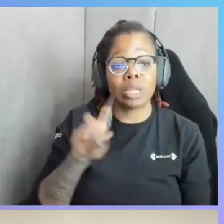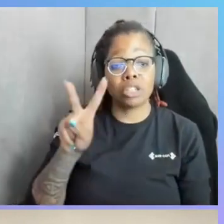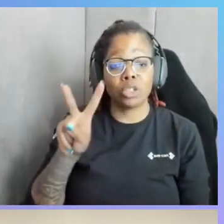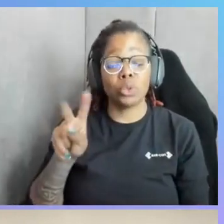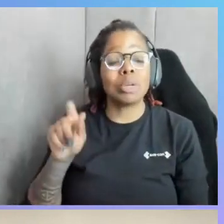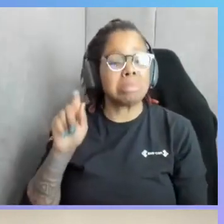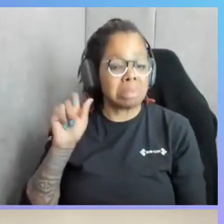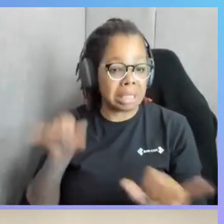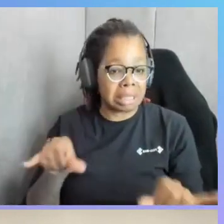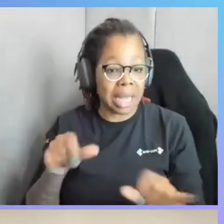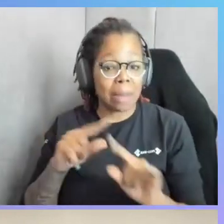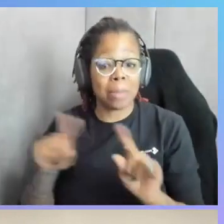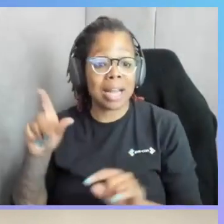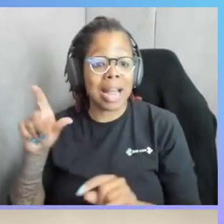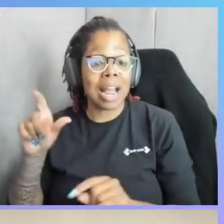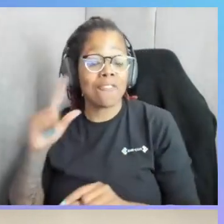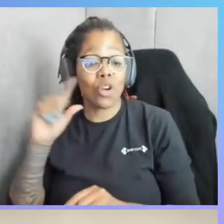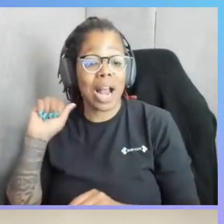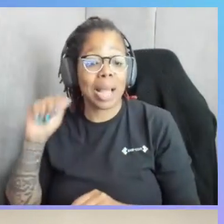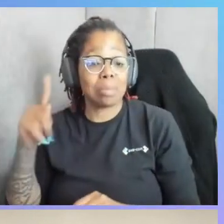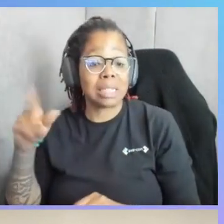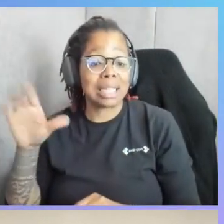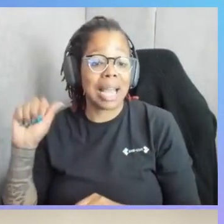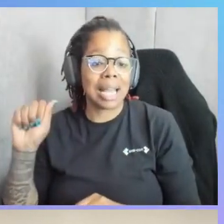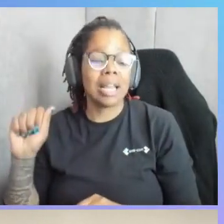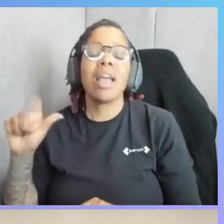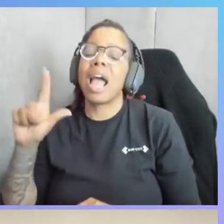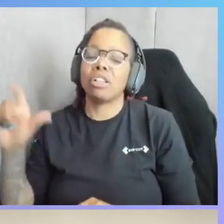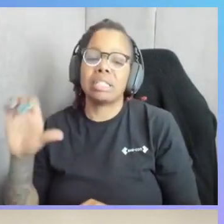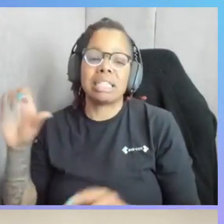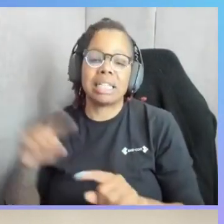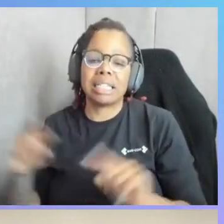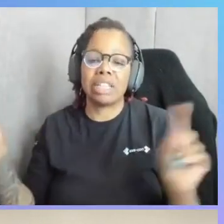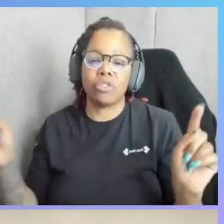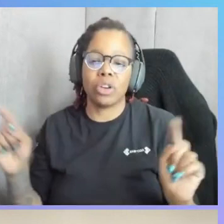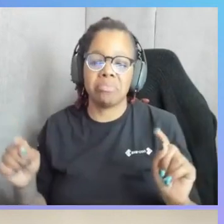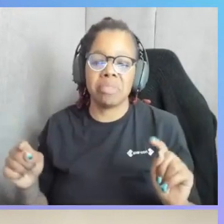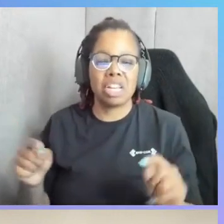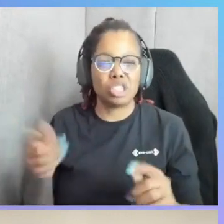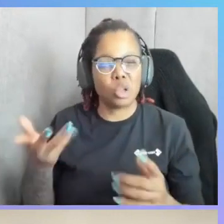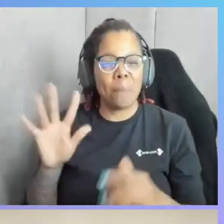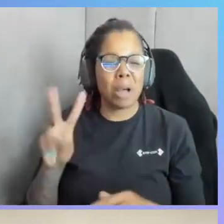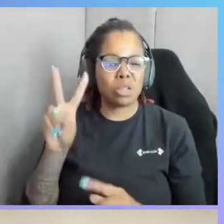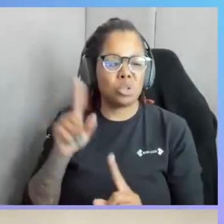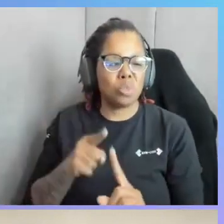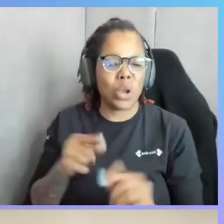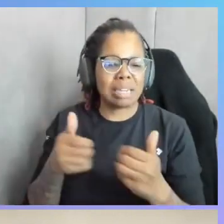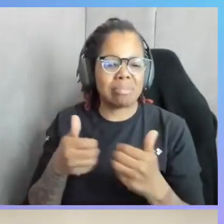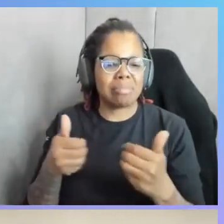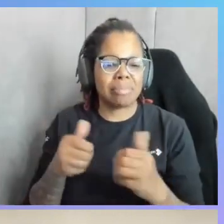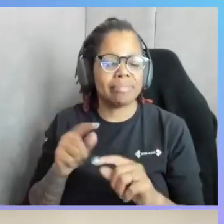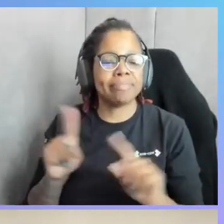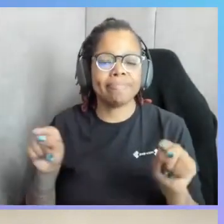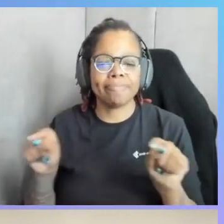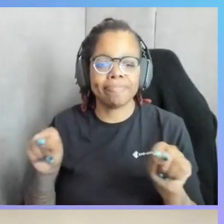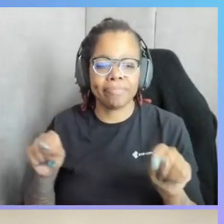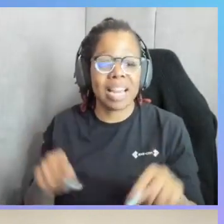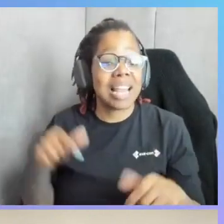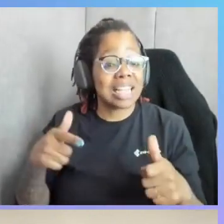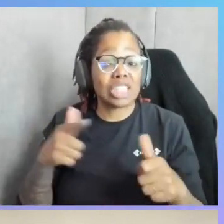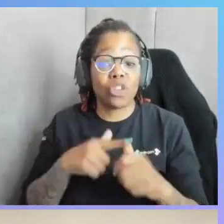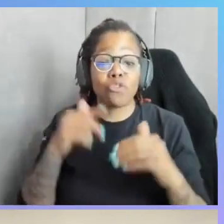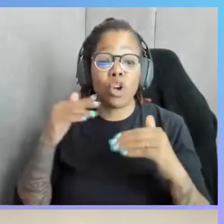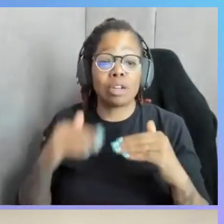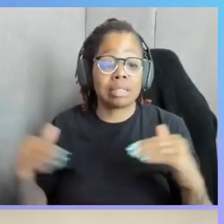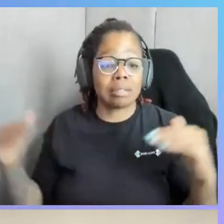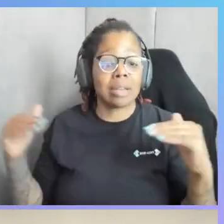APCA, the LC is going to differ. In this example, it differs by just about 2 points. So this is the first layer of